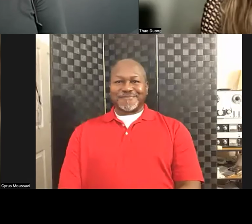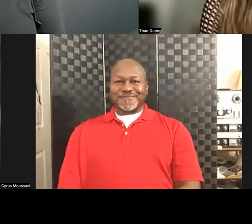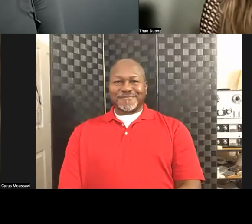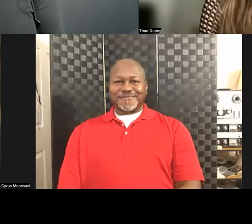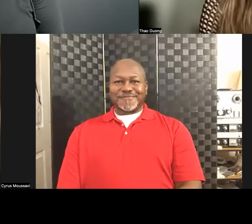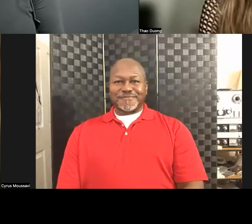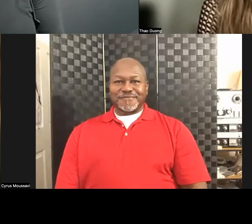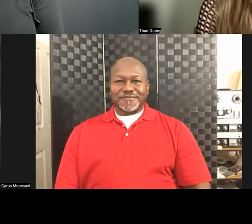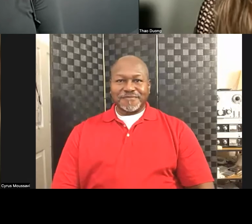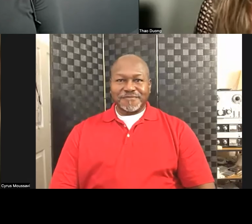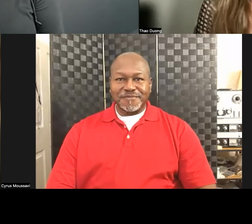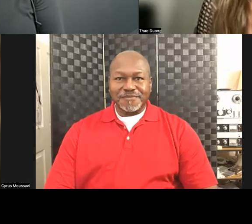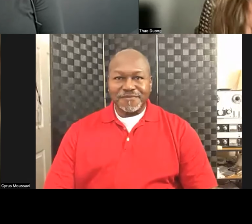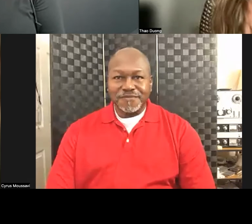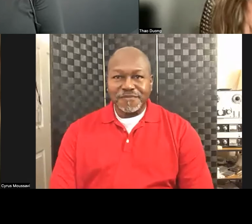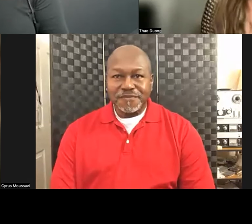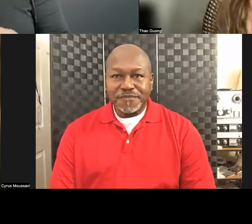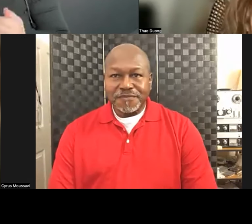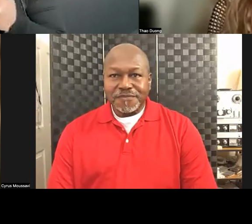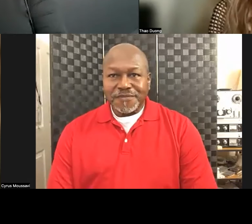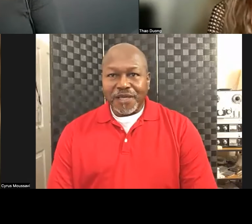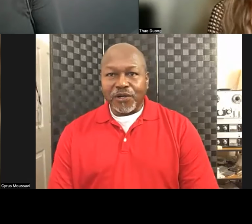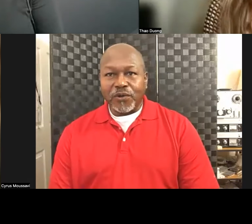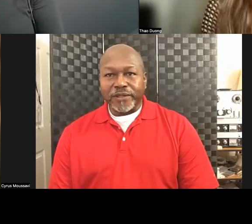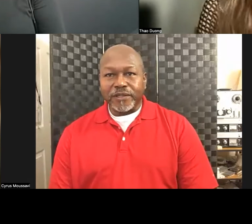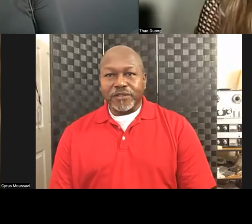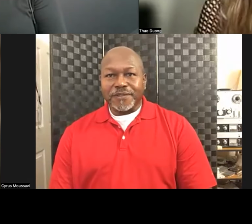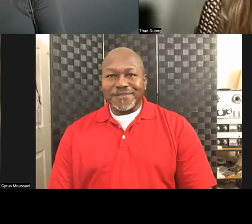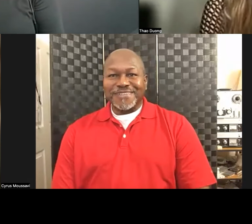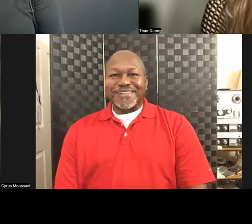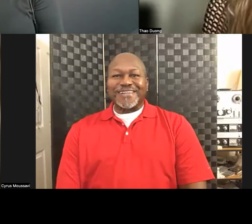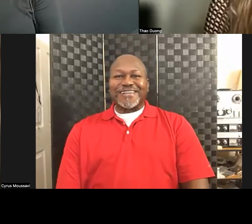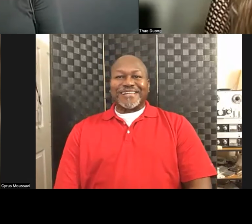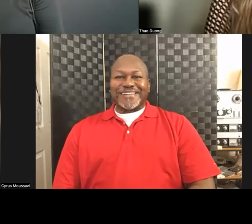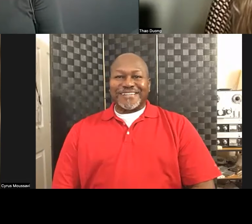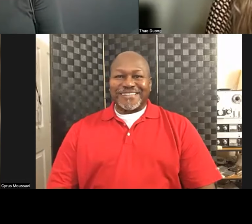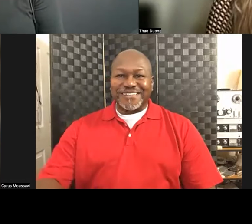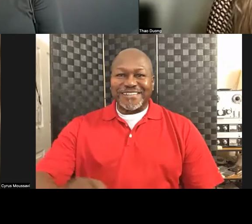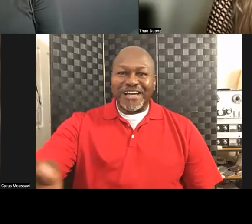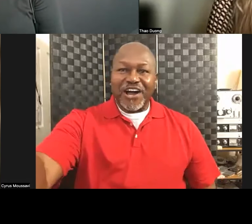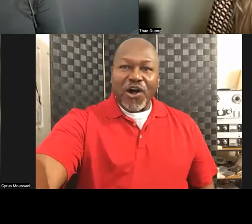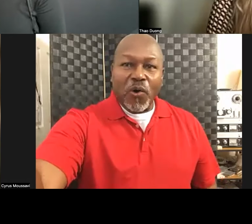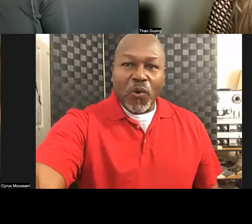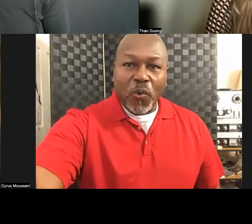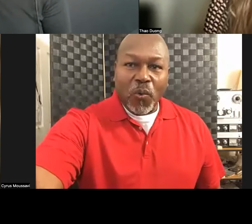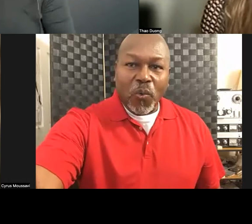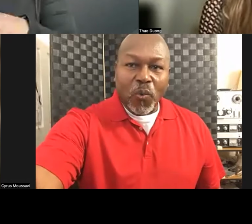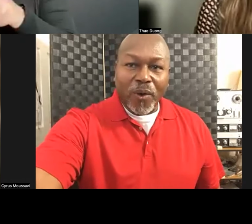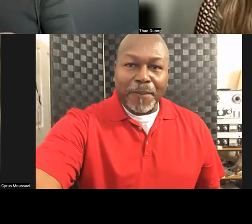Hi, everyone. Yeah. Hey. And that's which one? Hubert, can't hear you.